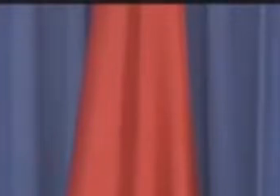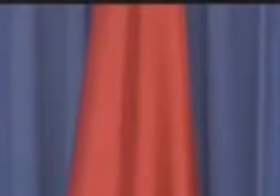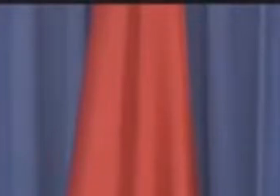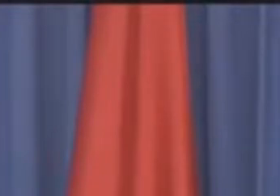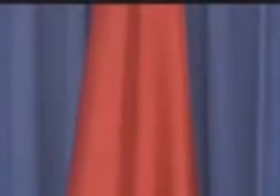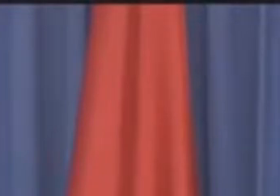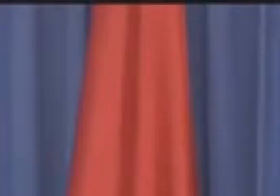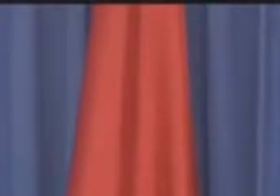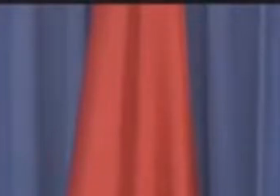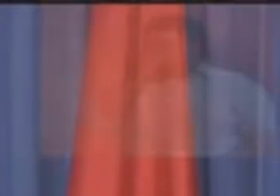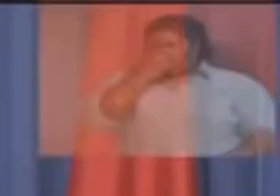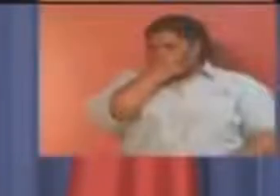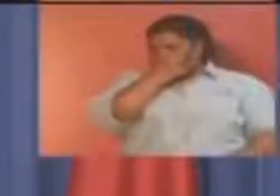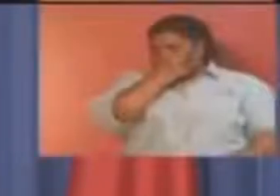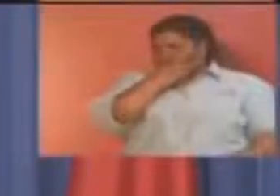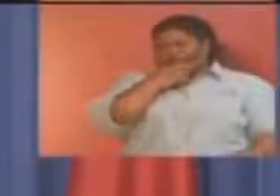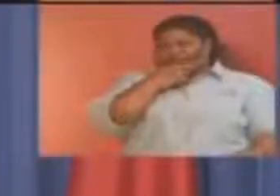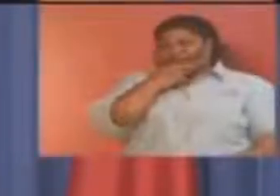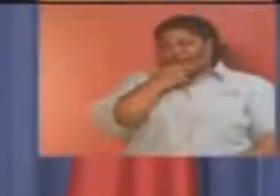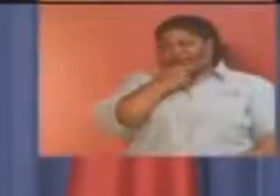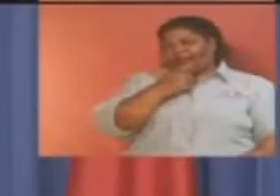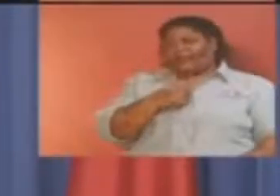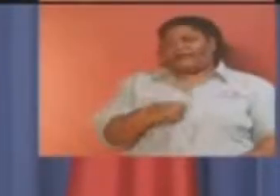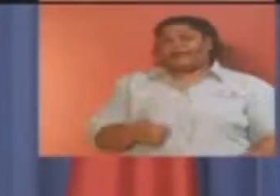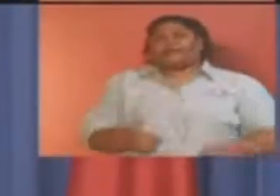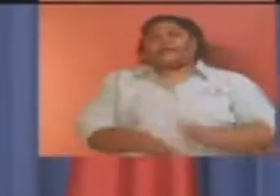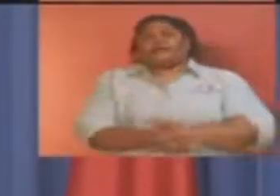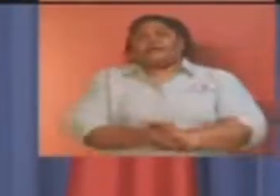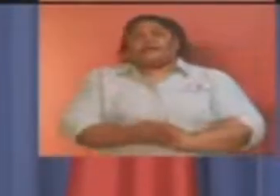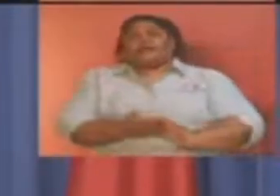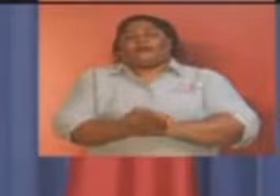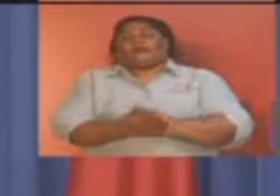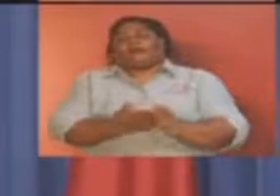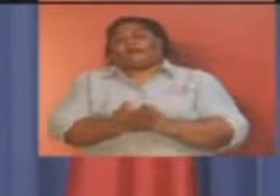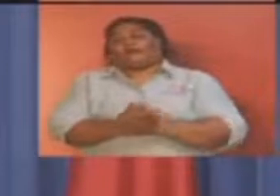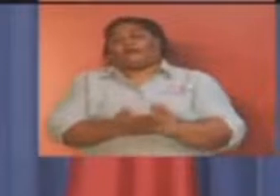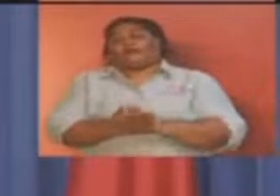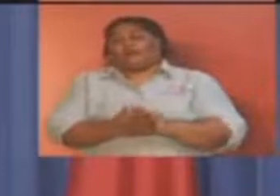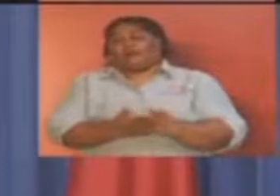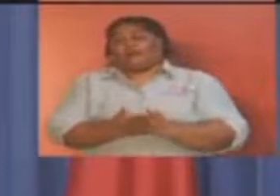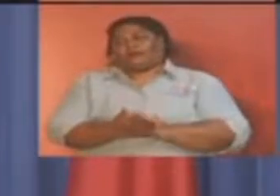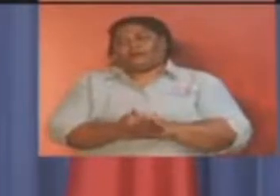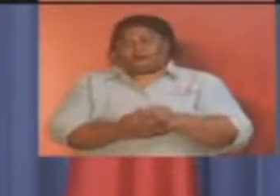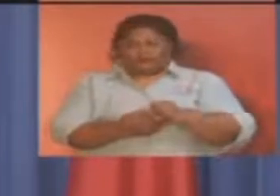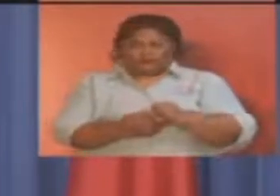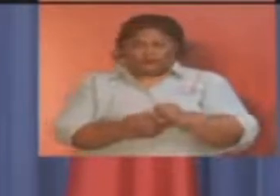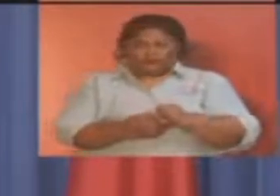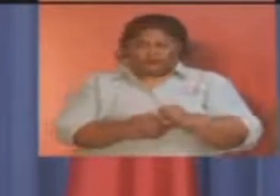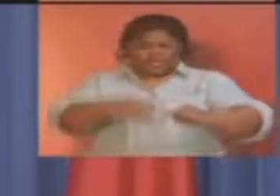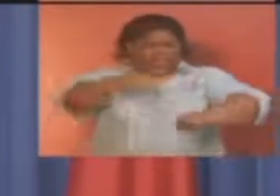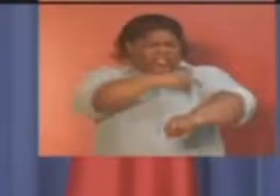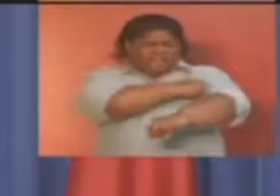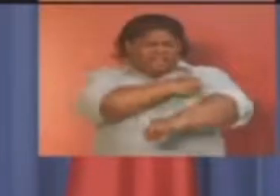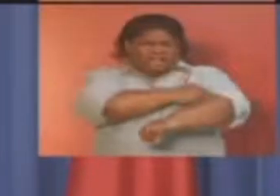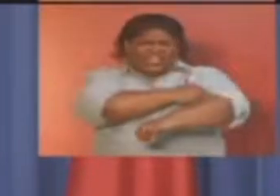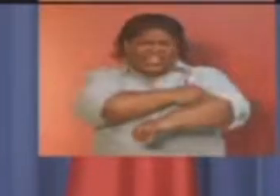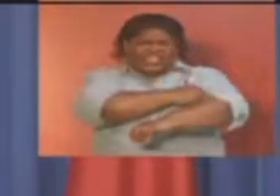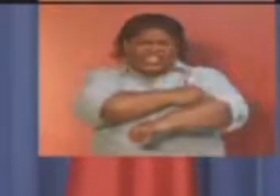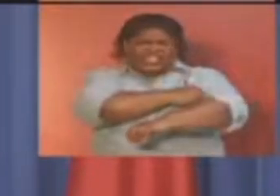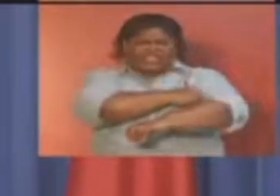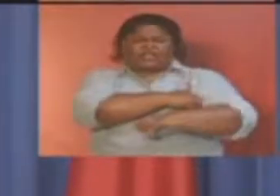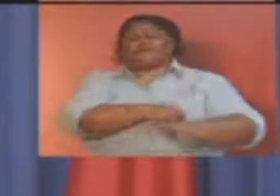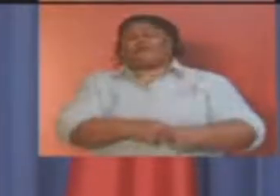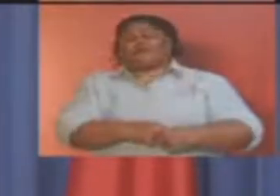inactivated, in this case, inactivated viral particle that is injected into your body in some form or fashion, and it is meant